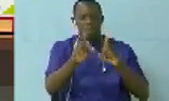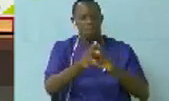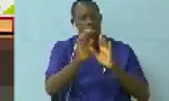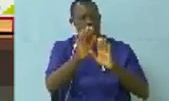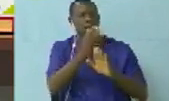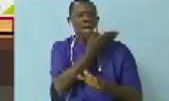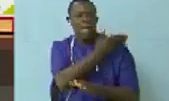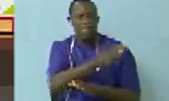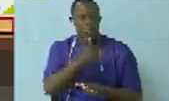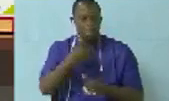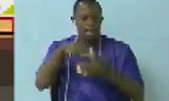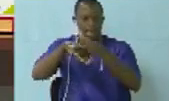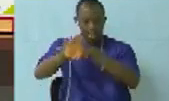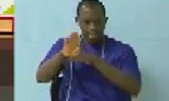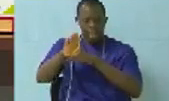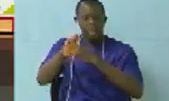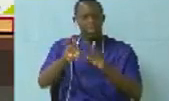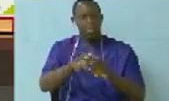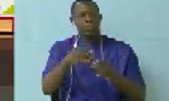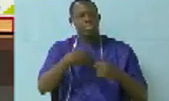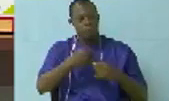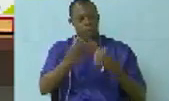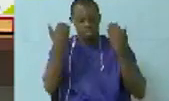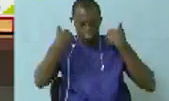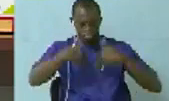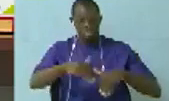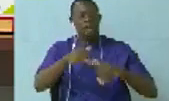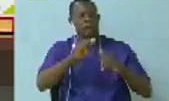in and dress up.